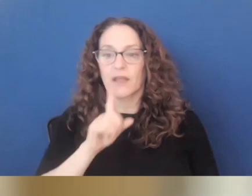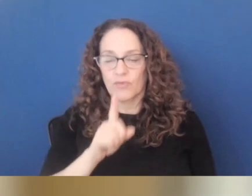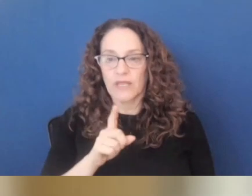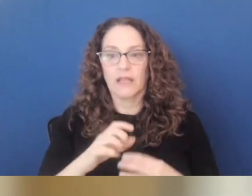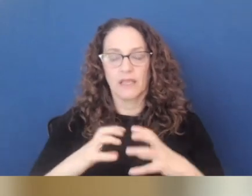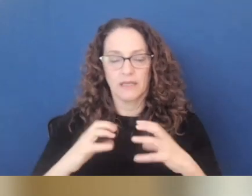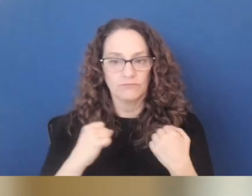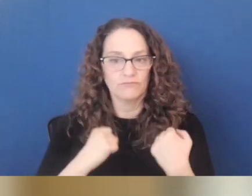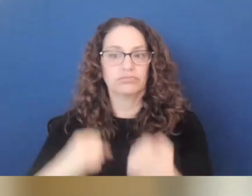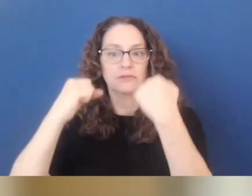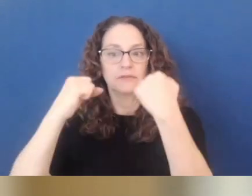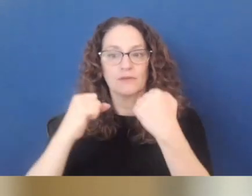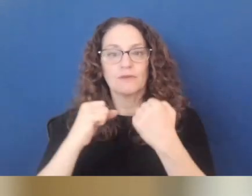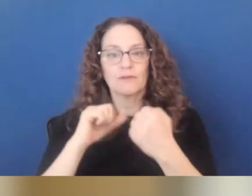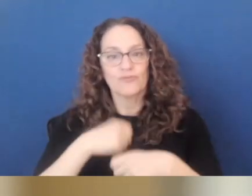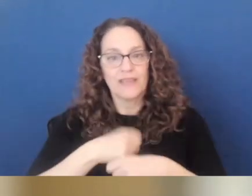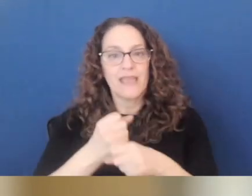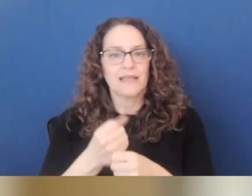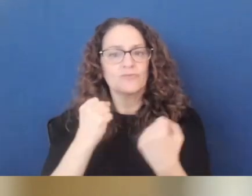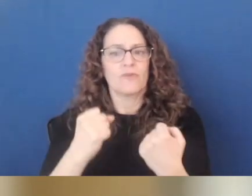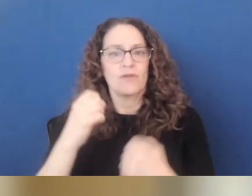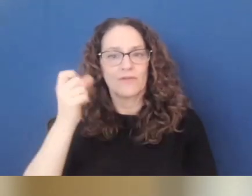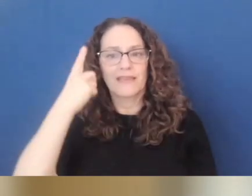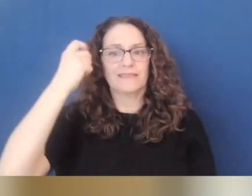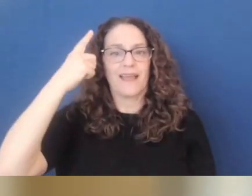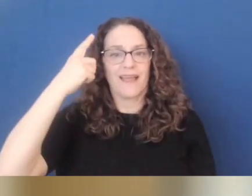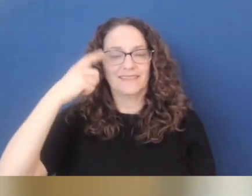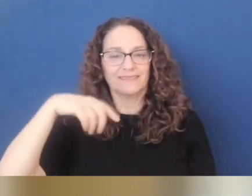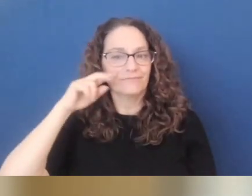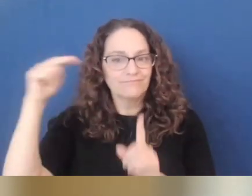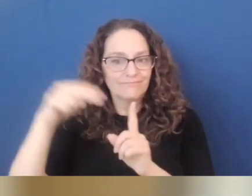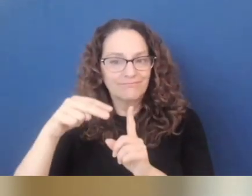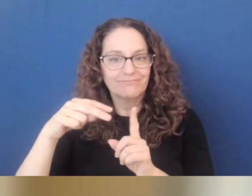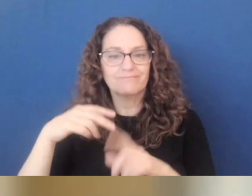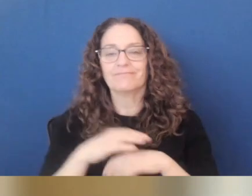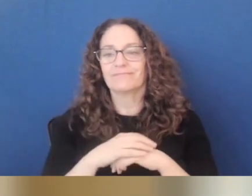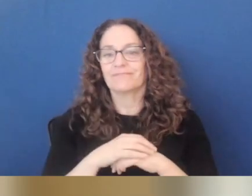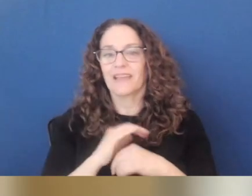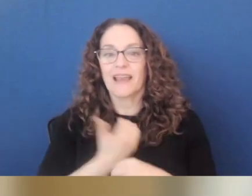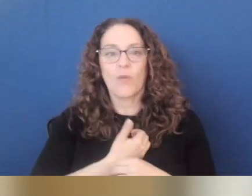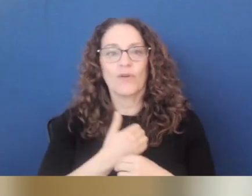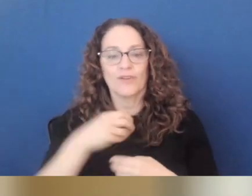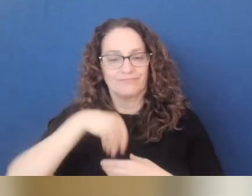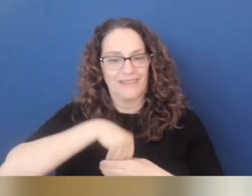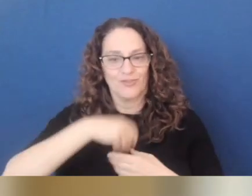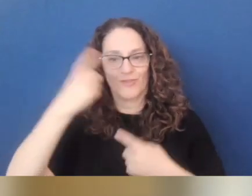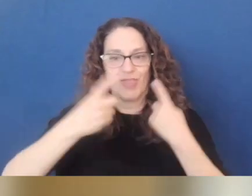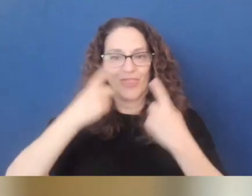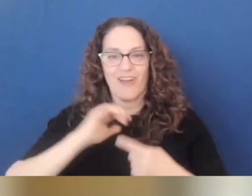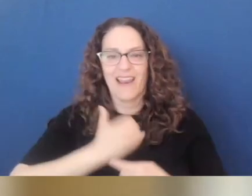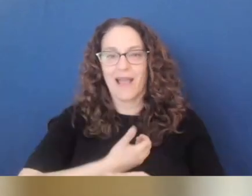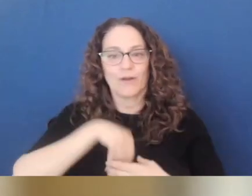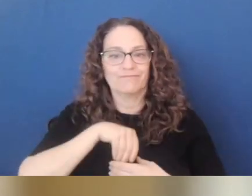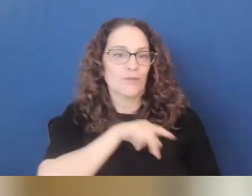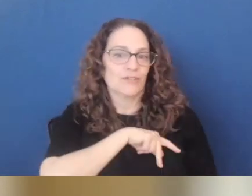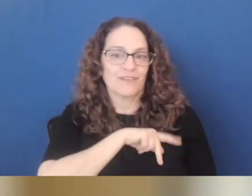actually gives us insight into all kinds of dynamics of thought. But I want to stop blabbering on now because I